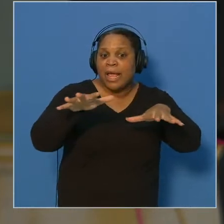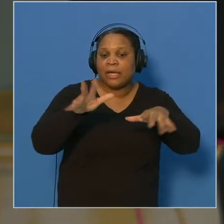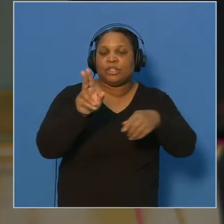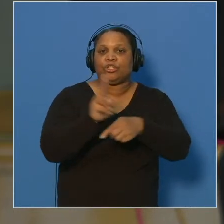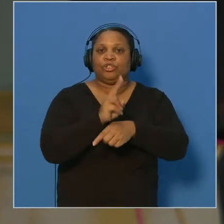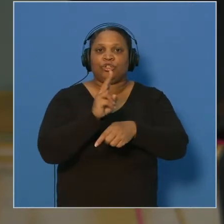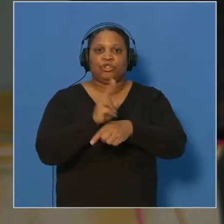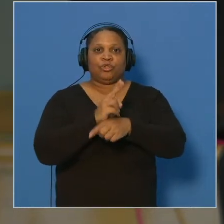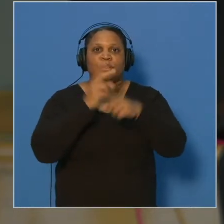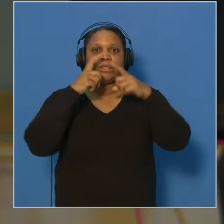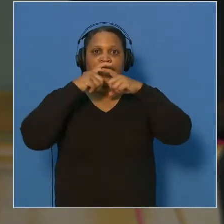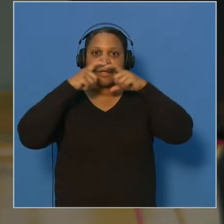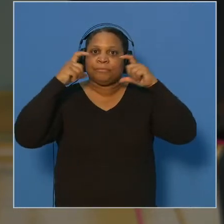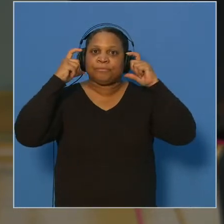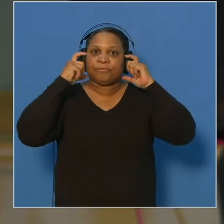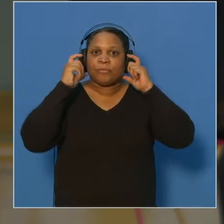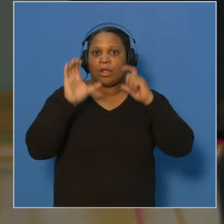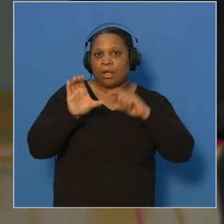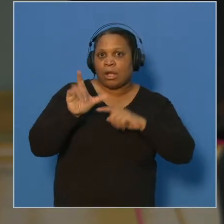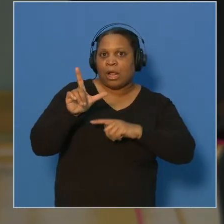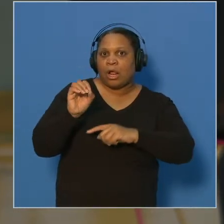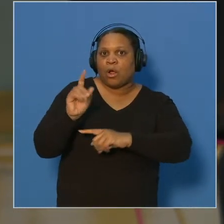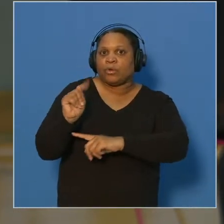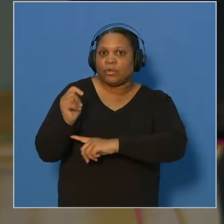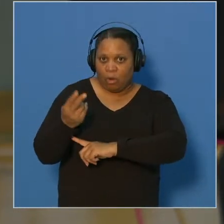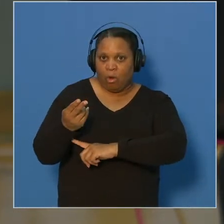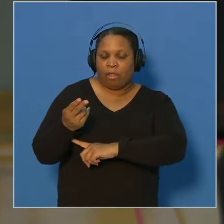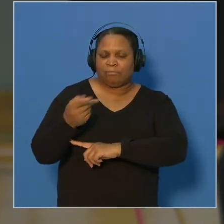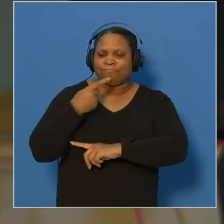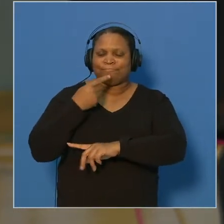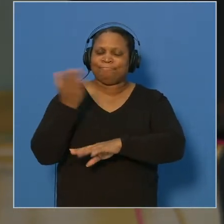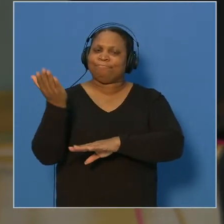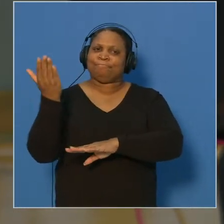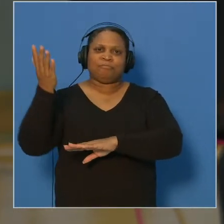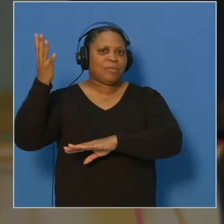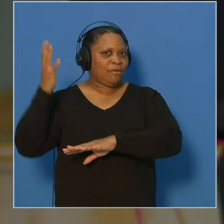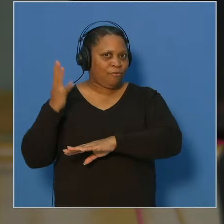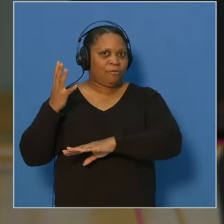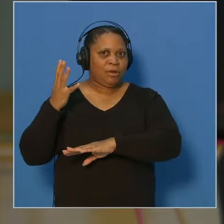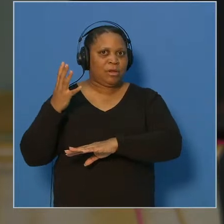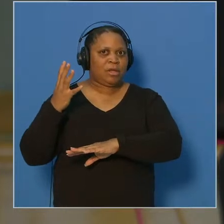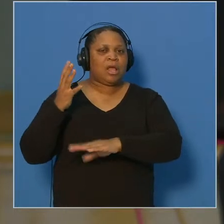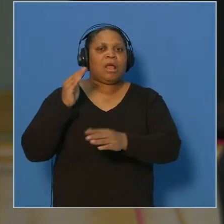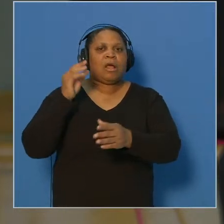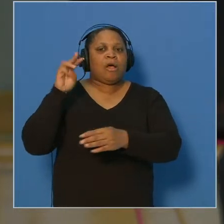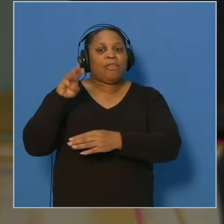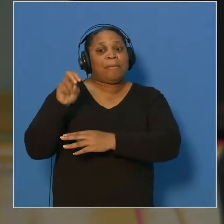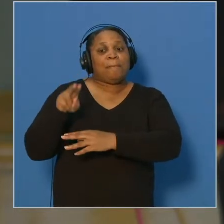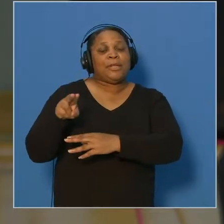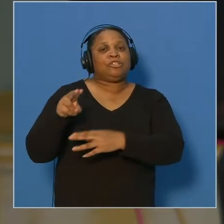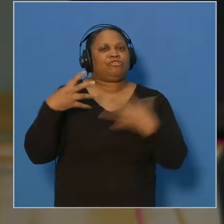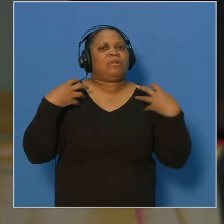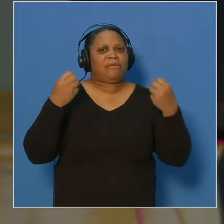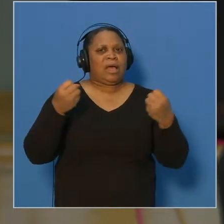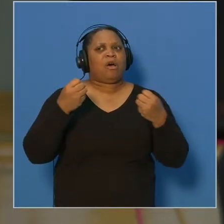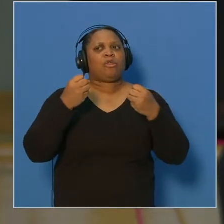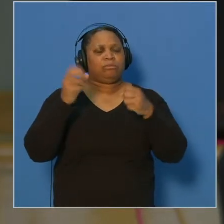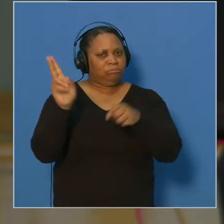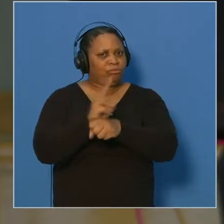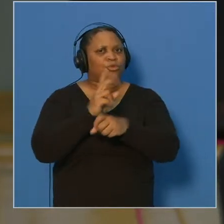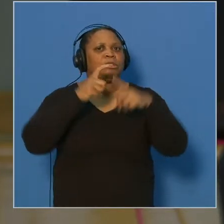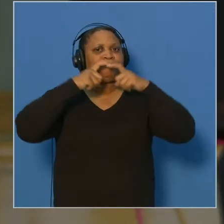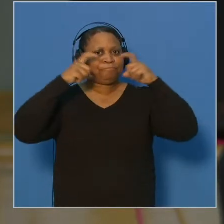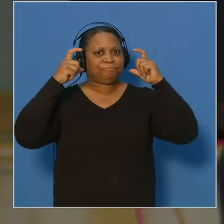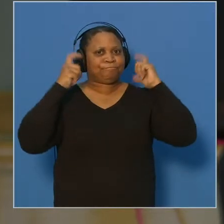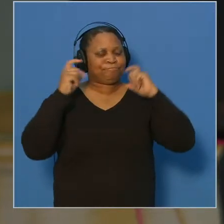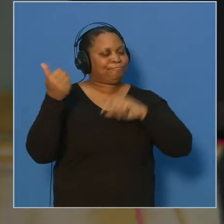cloth face coverings. And as I have said previously, the Ministry of Health recommends wearing cloth face coverings in any